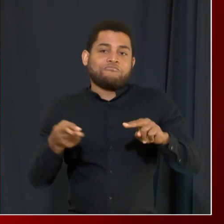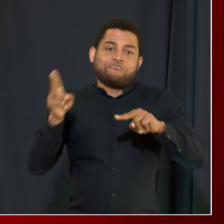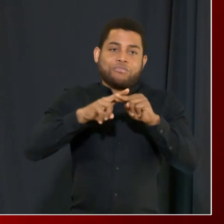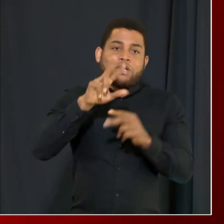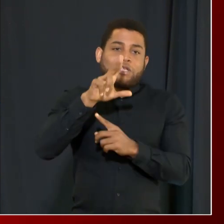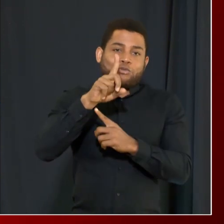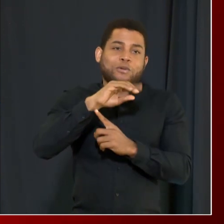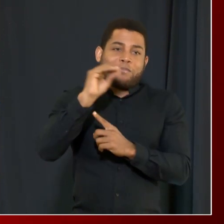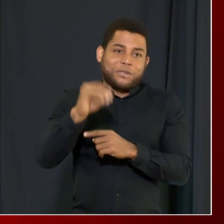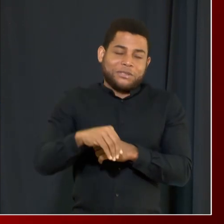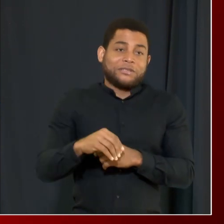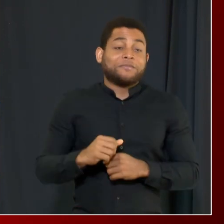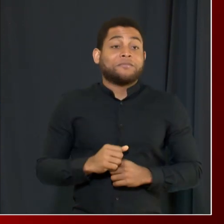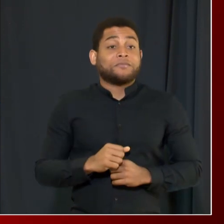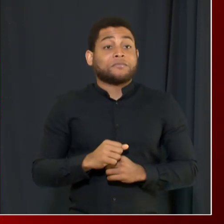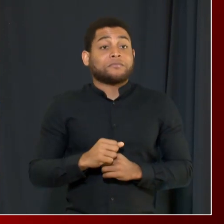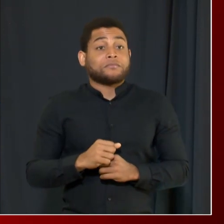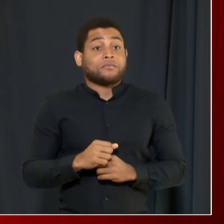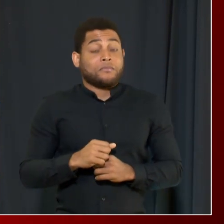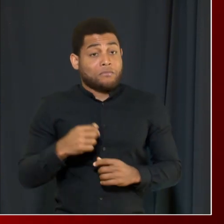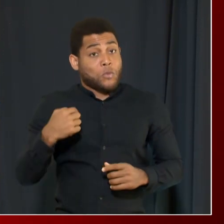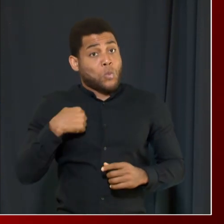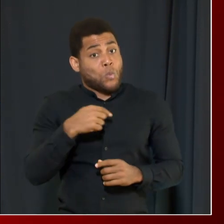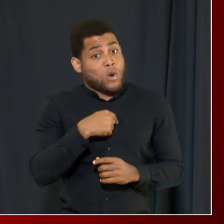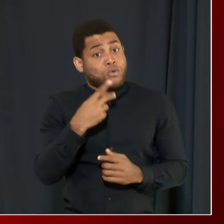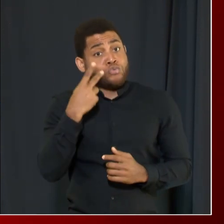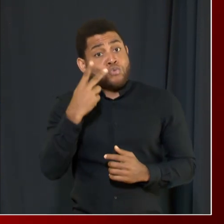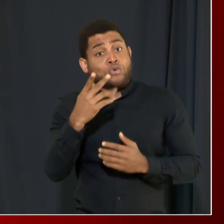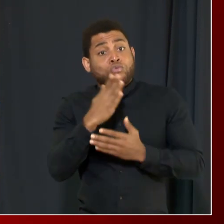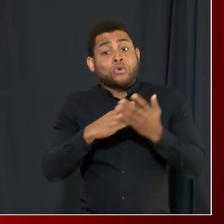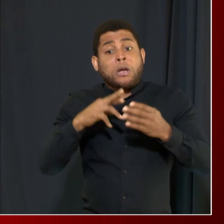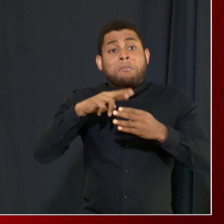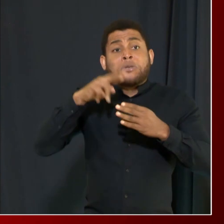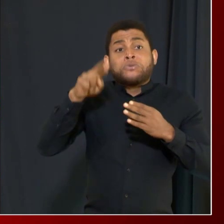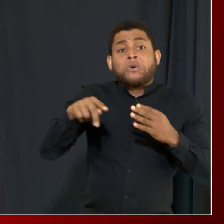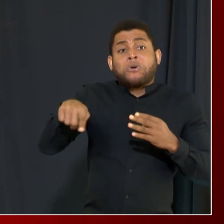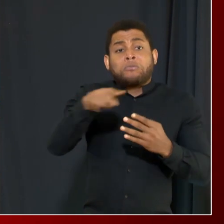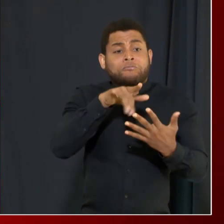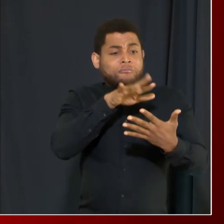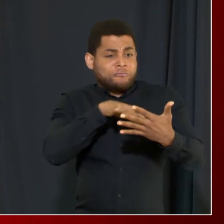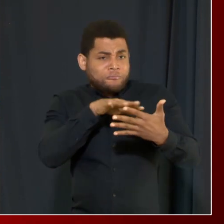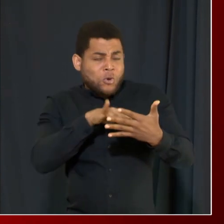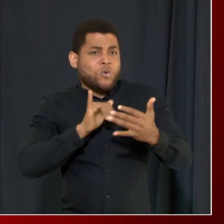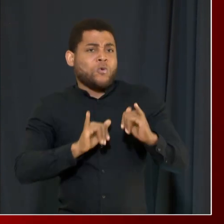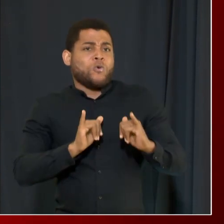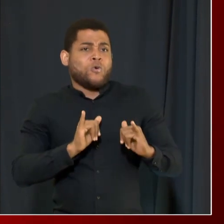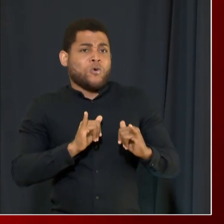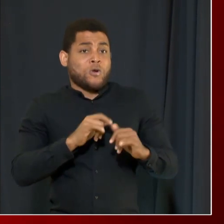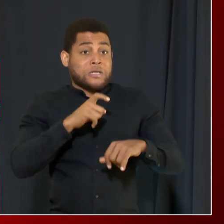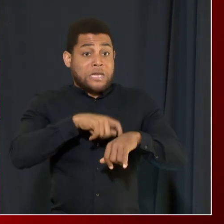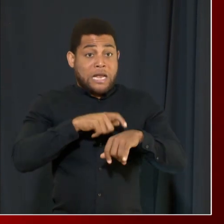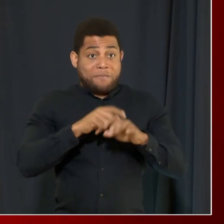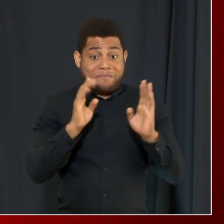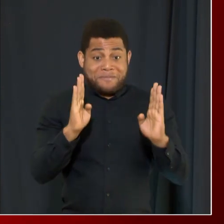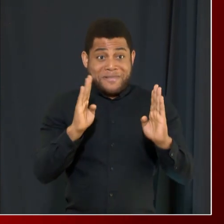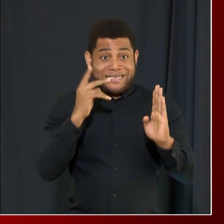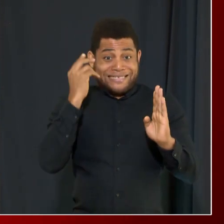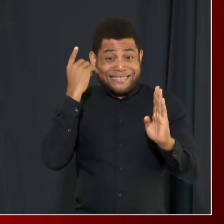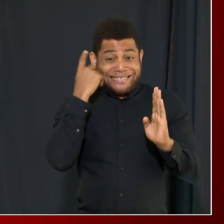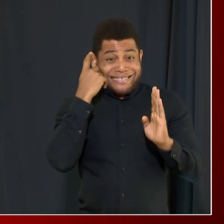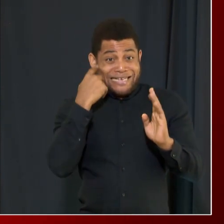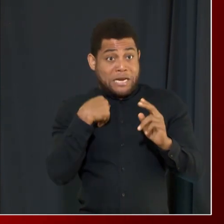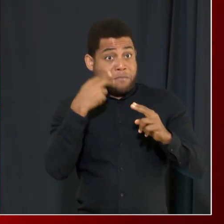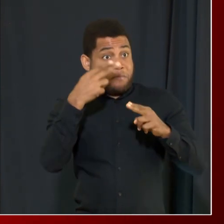are encouraged by some of the results that we're seeing in the time frame that the mayor just mentioned over